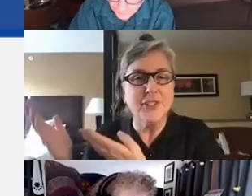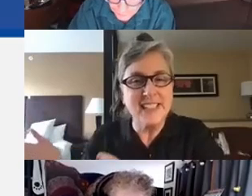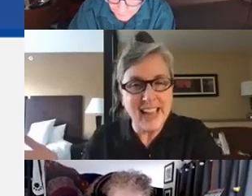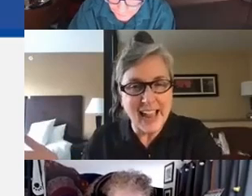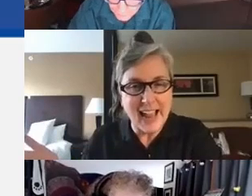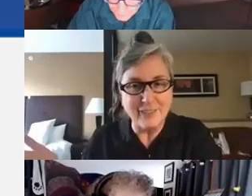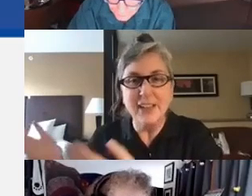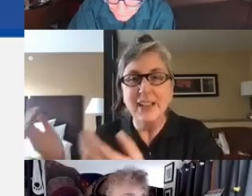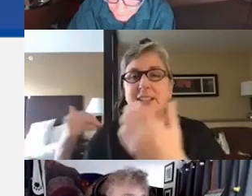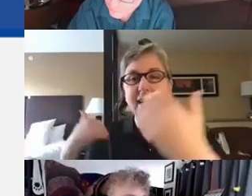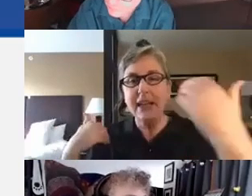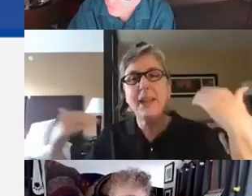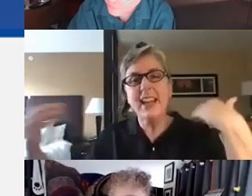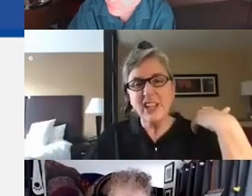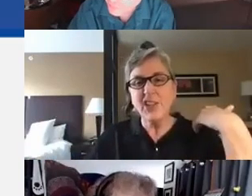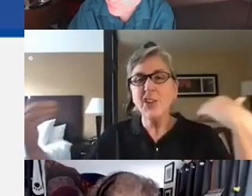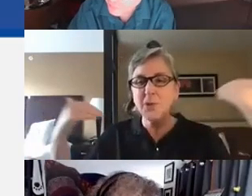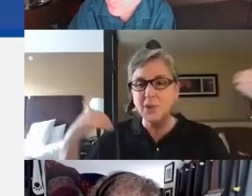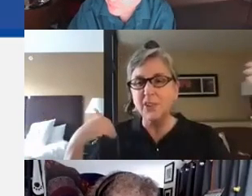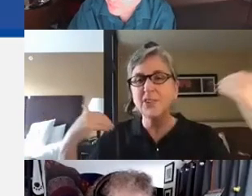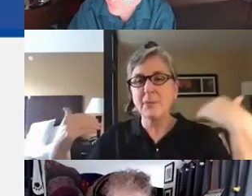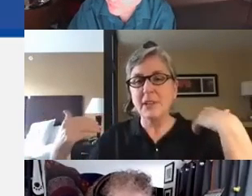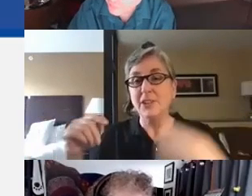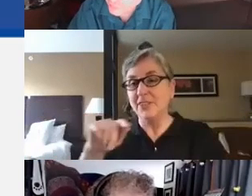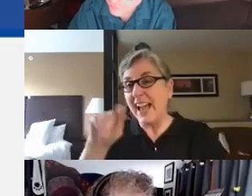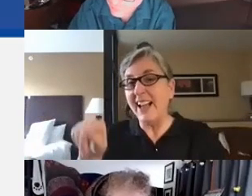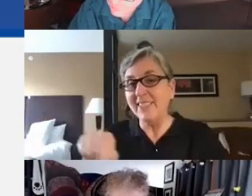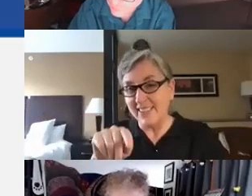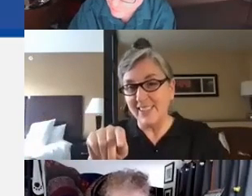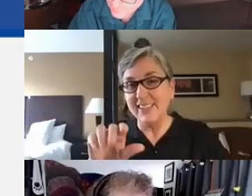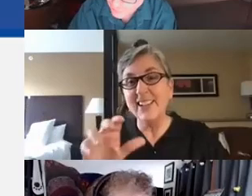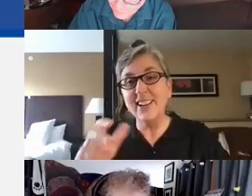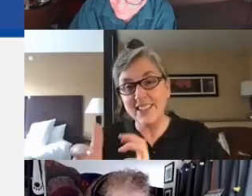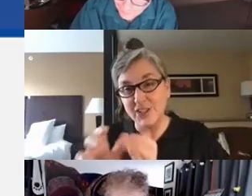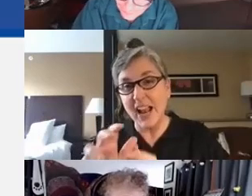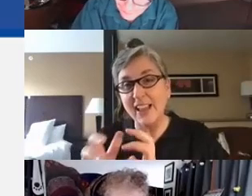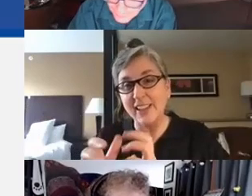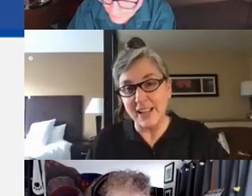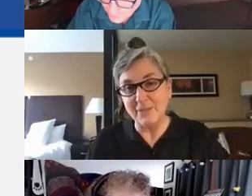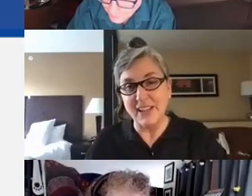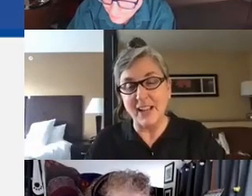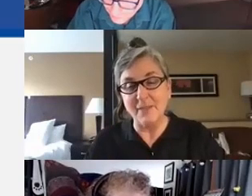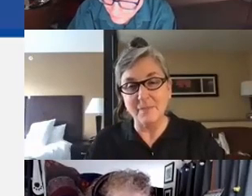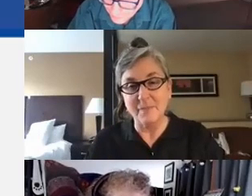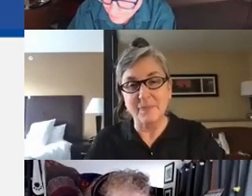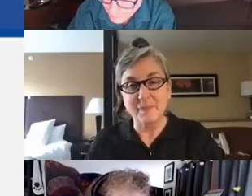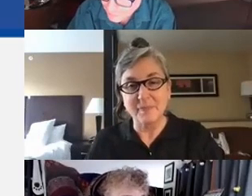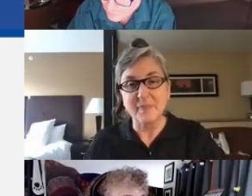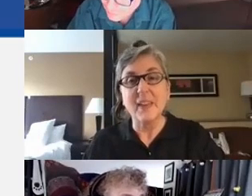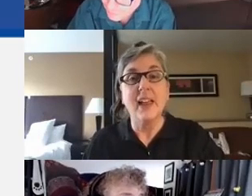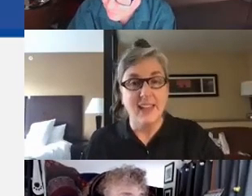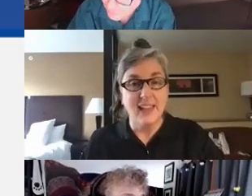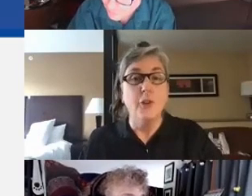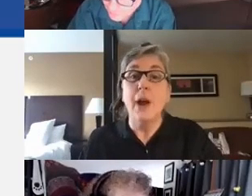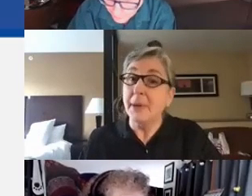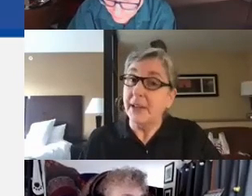their staff to keep getting cued to learn something new? That's Well, there's see, every challenge year there. we Yeah. have to learn something